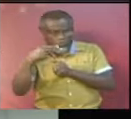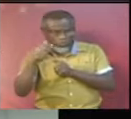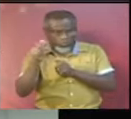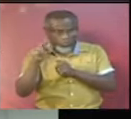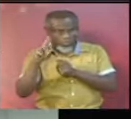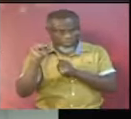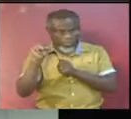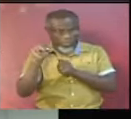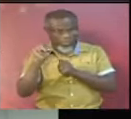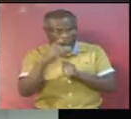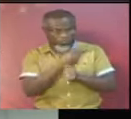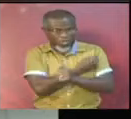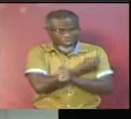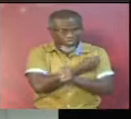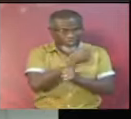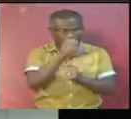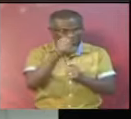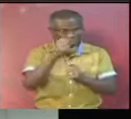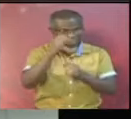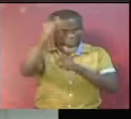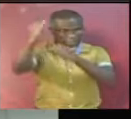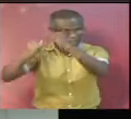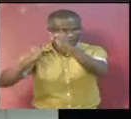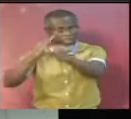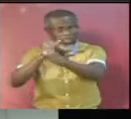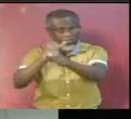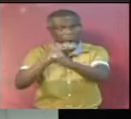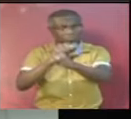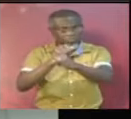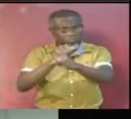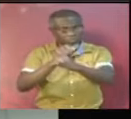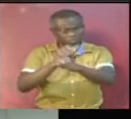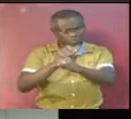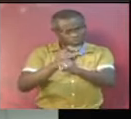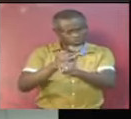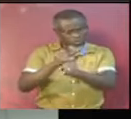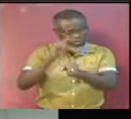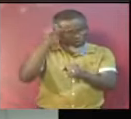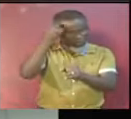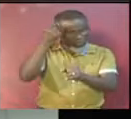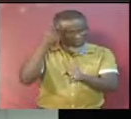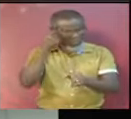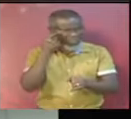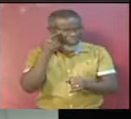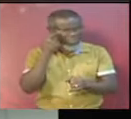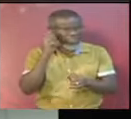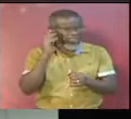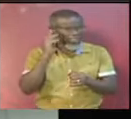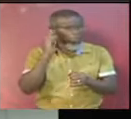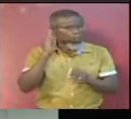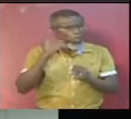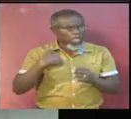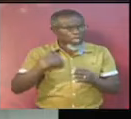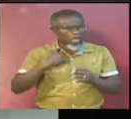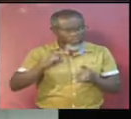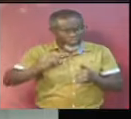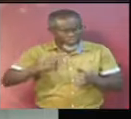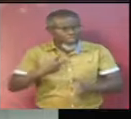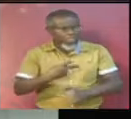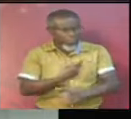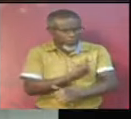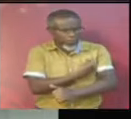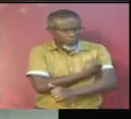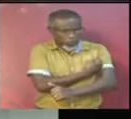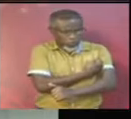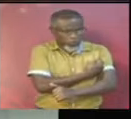a third shot of the Sinopharm vaccines to those who have already received it and who would not have gotten up to the immunity